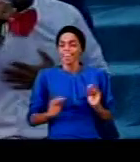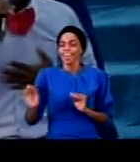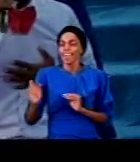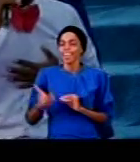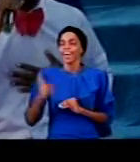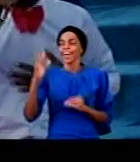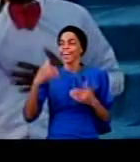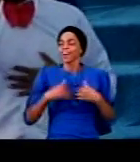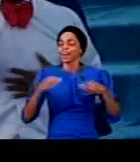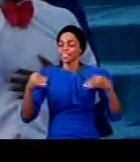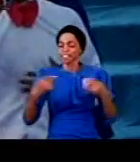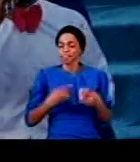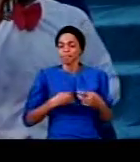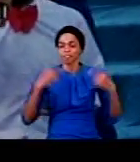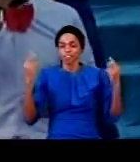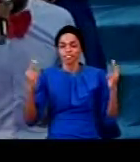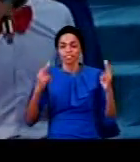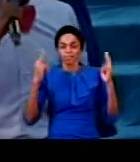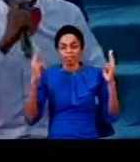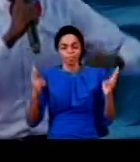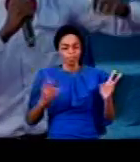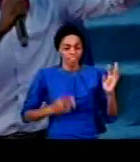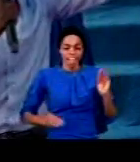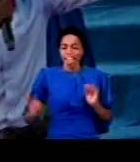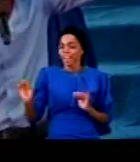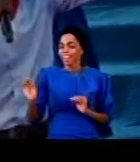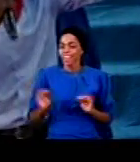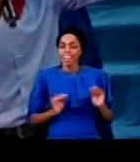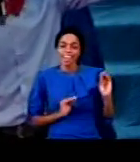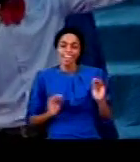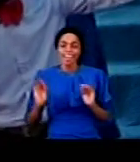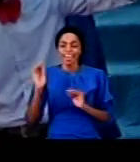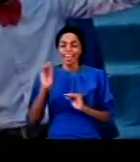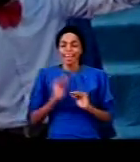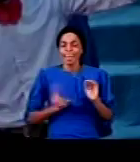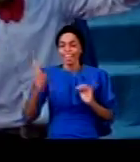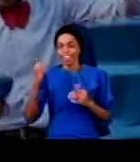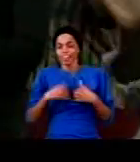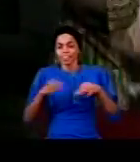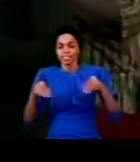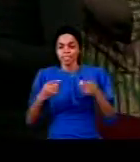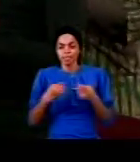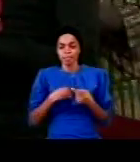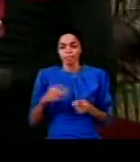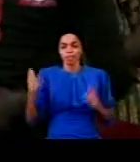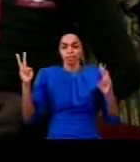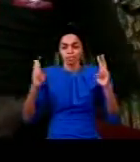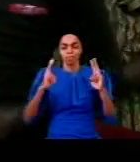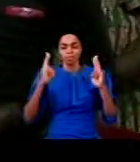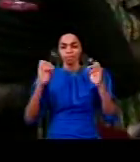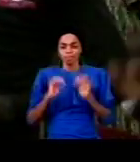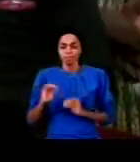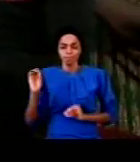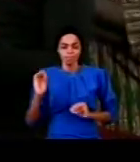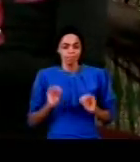me victory, aye, yeah, yeah, he has given me victory, aye,